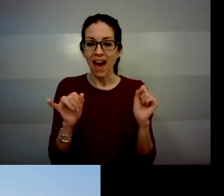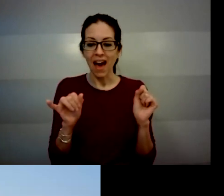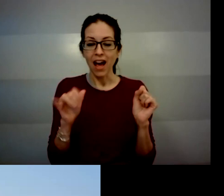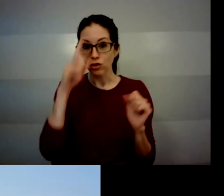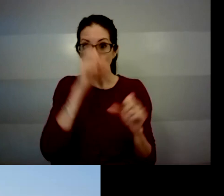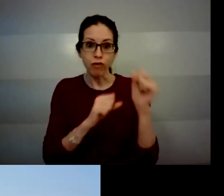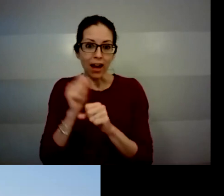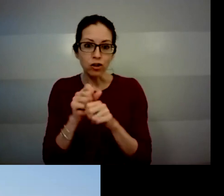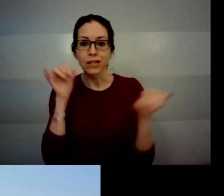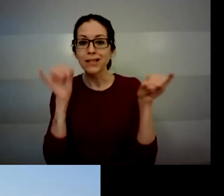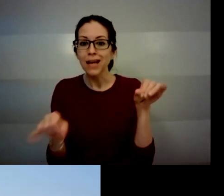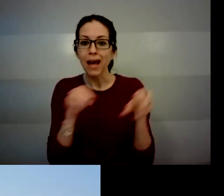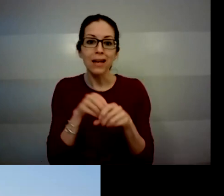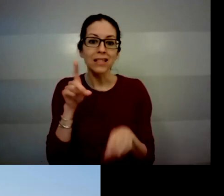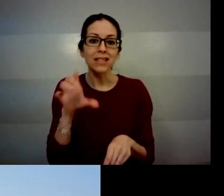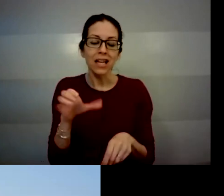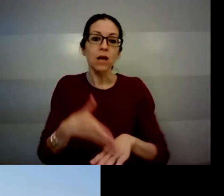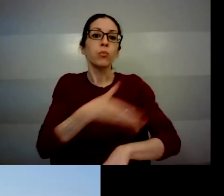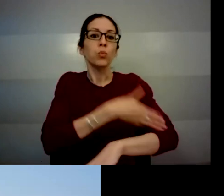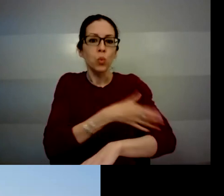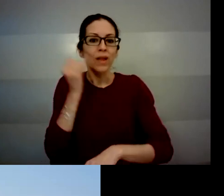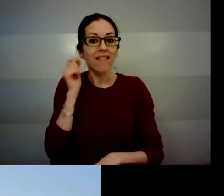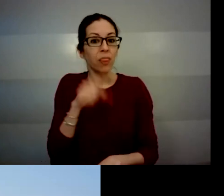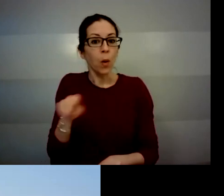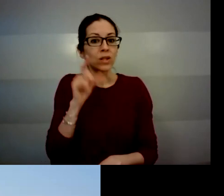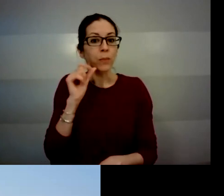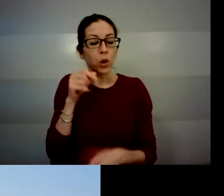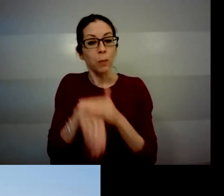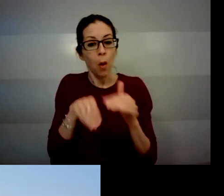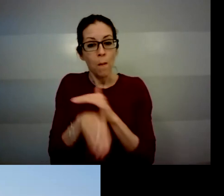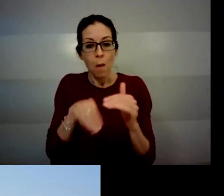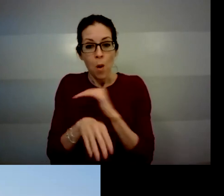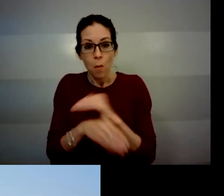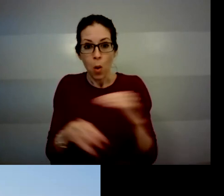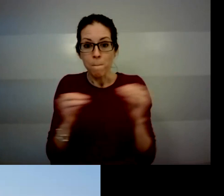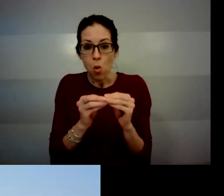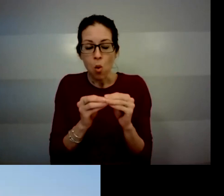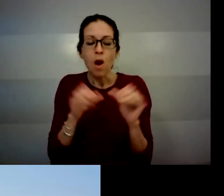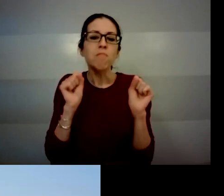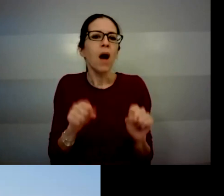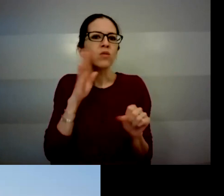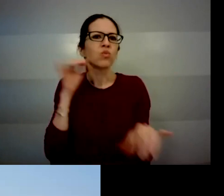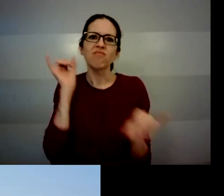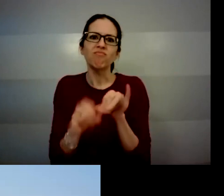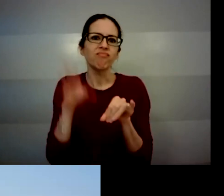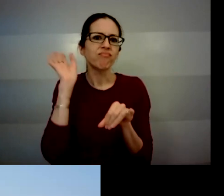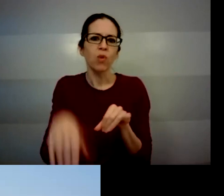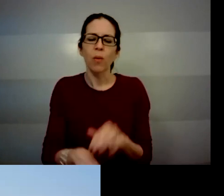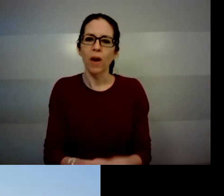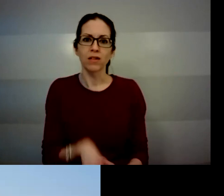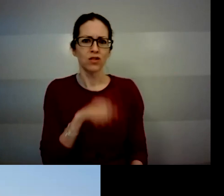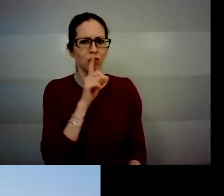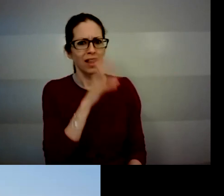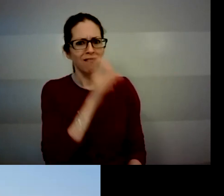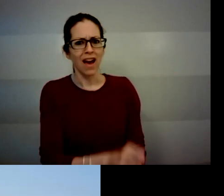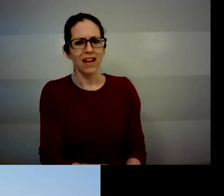area, is better, if those birds breed more, that population may become more sedentary over time. Wow, that's really